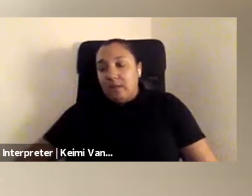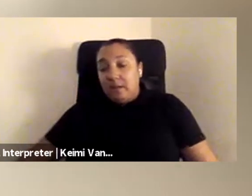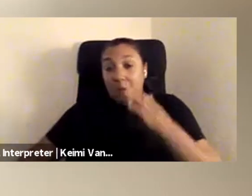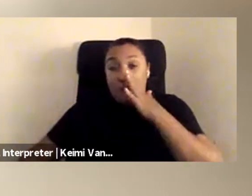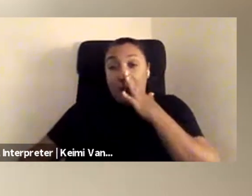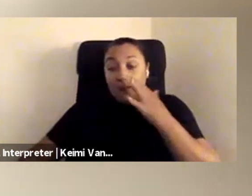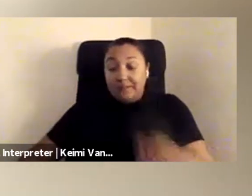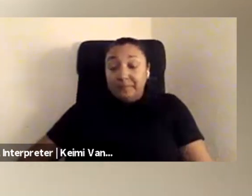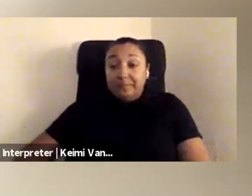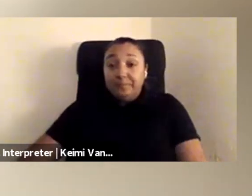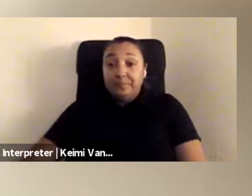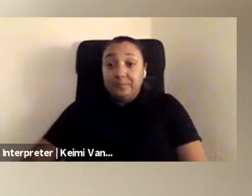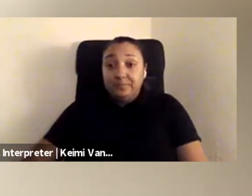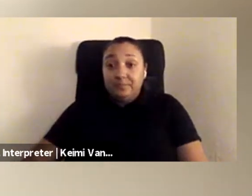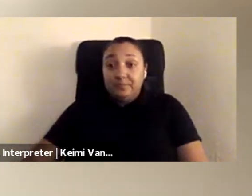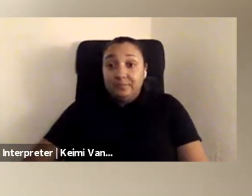Yes.